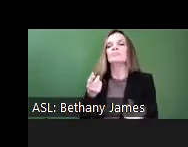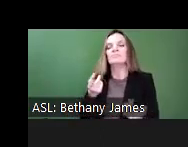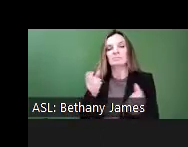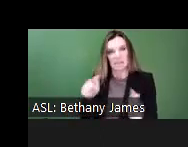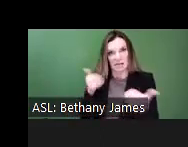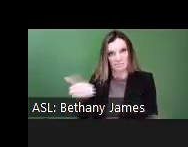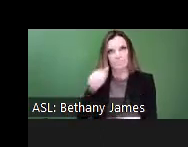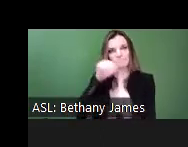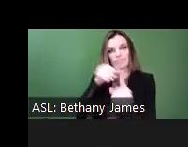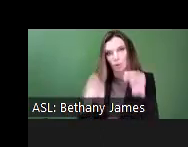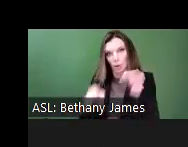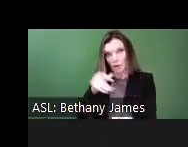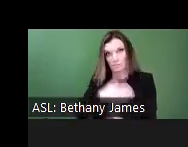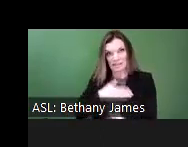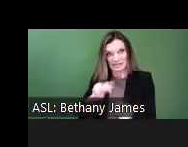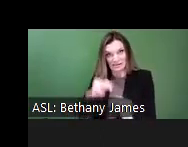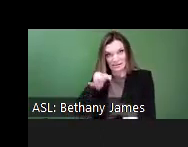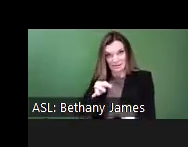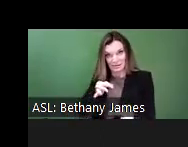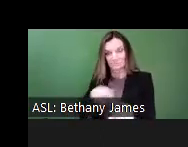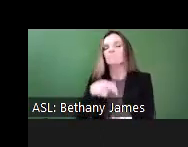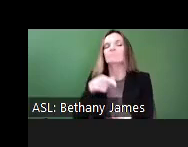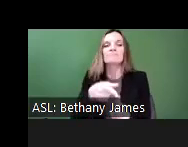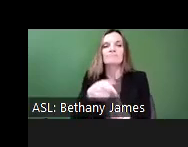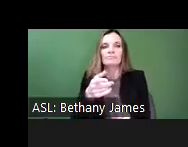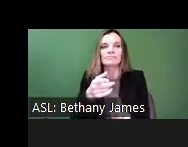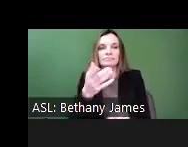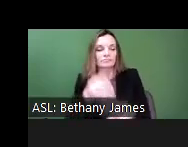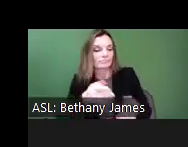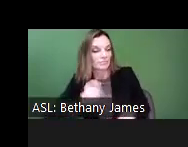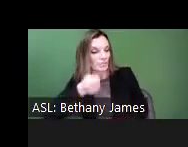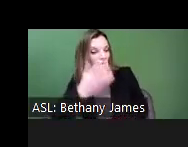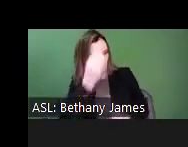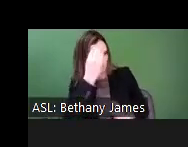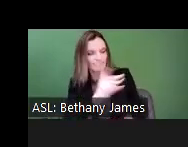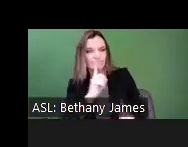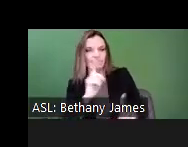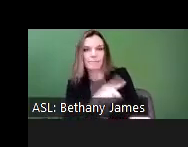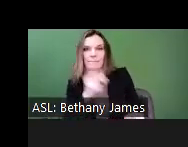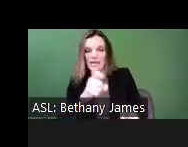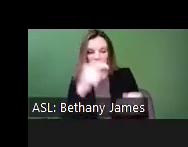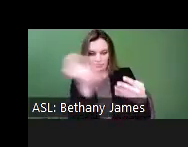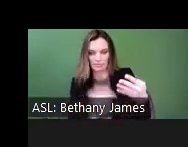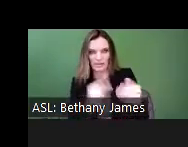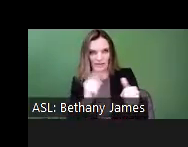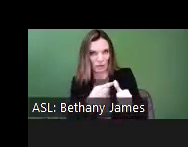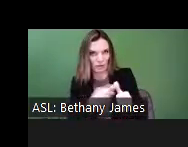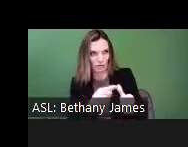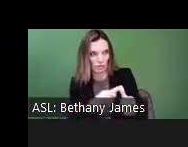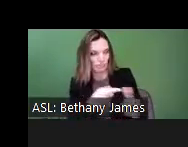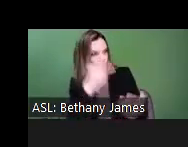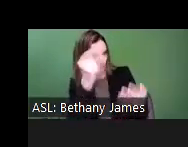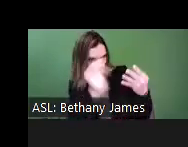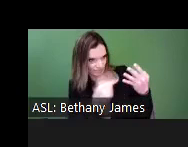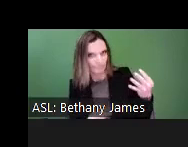And, but if you don't bring it up, they're just going to deny it, and it's automatically going to be 3 years. Lastly, if you have